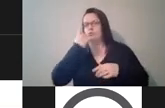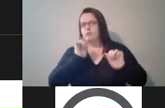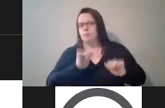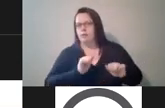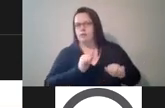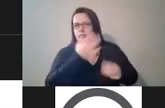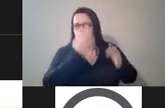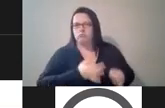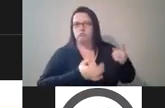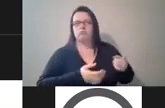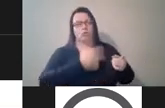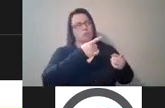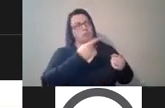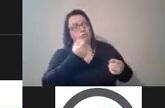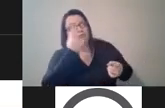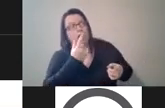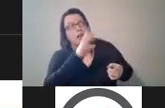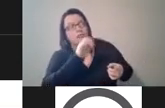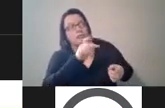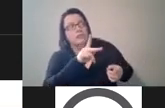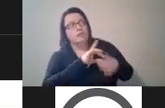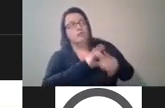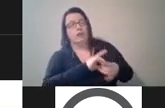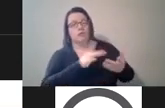understand and appreciate the risks of, for example, living independently?